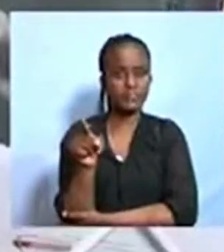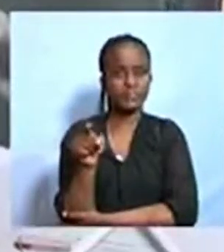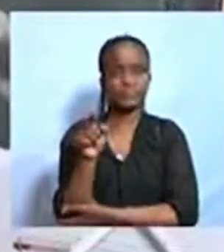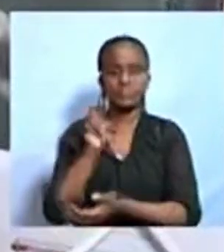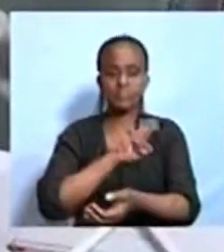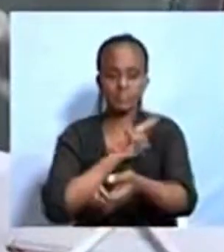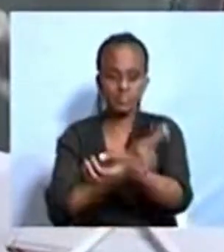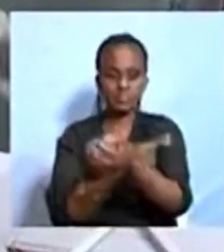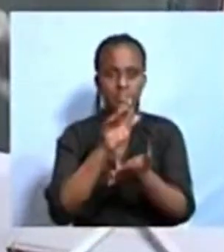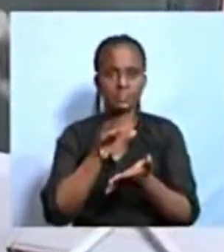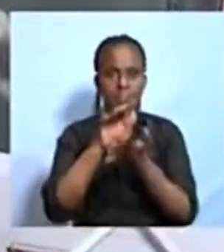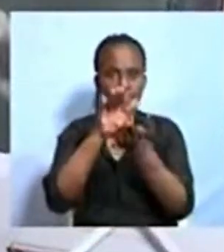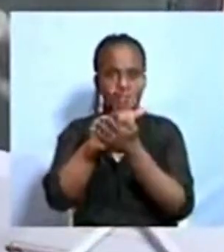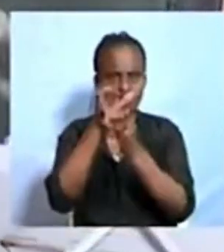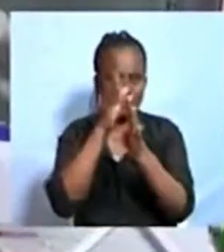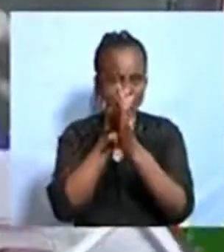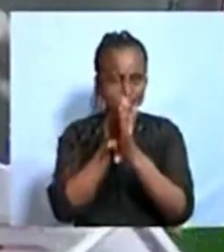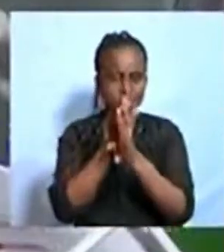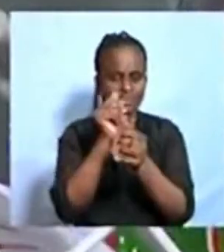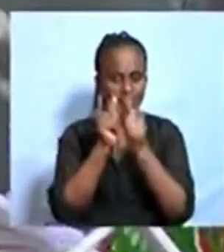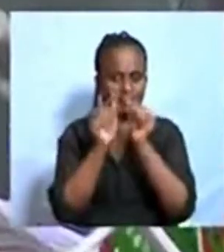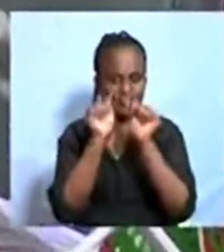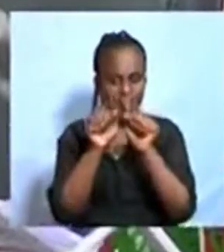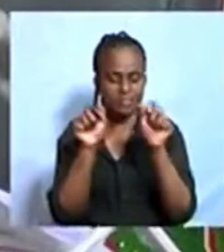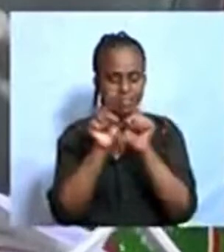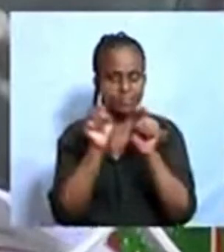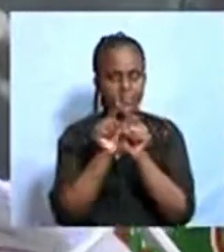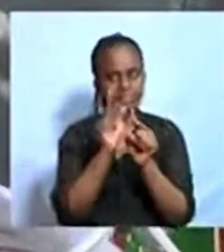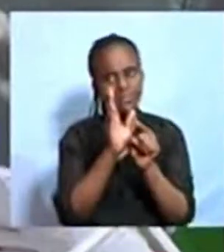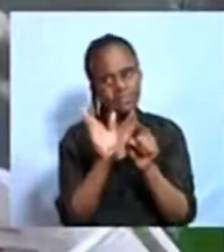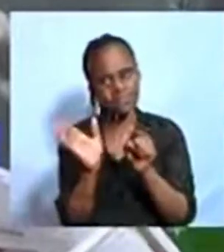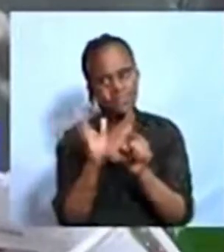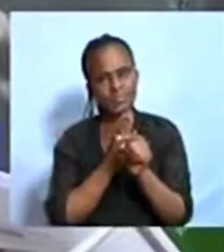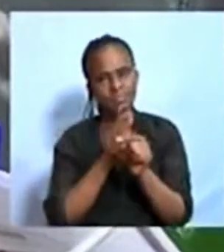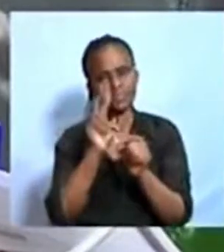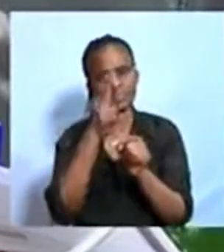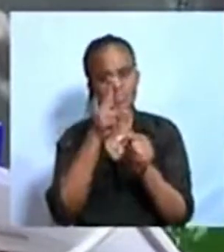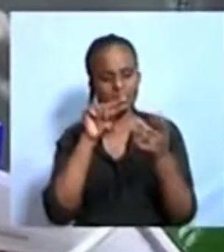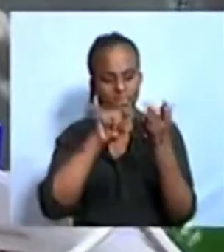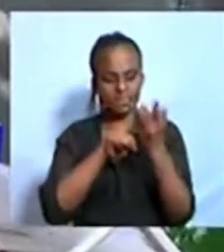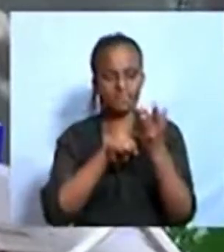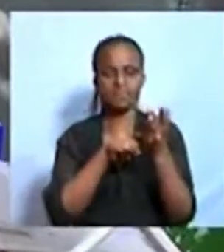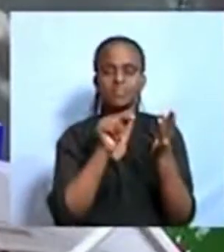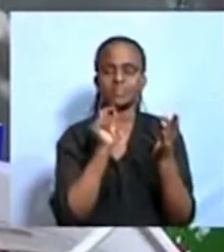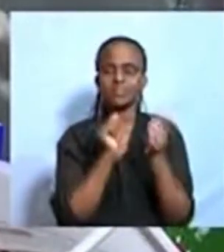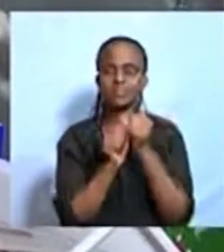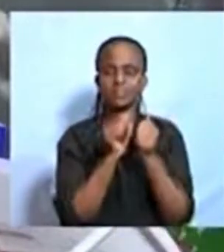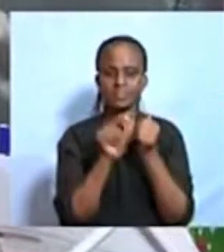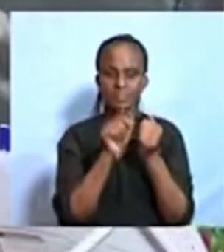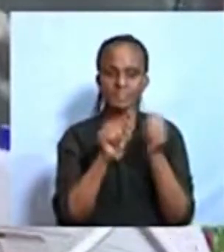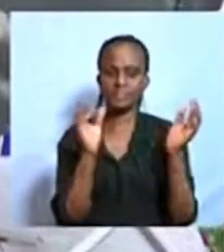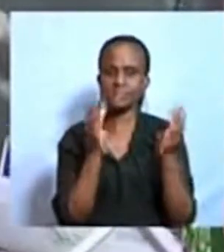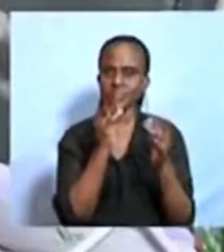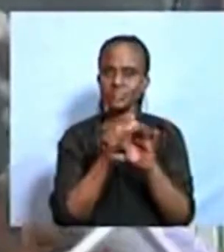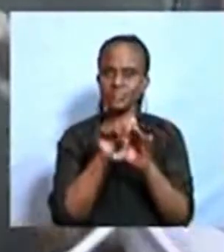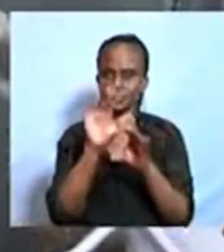resources to be allocated to, which can actually go to my second point, which is in your